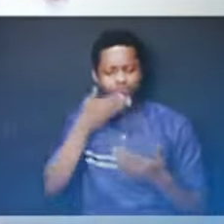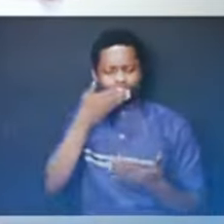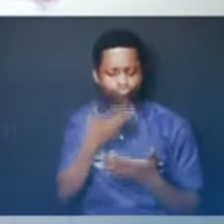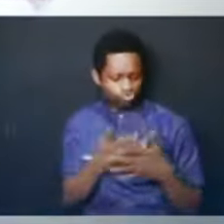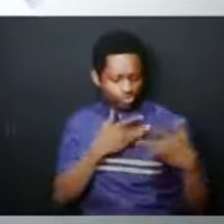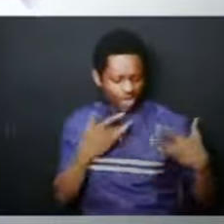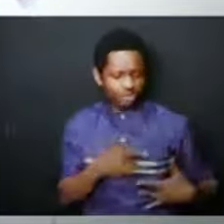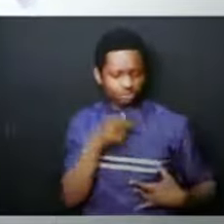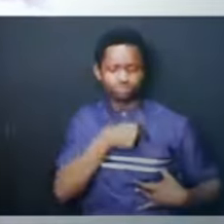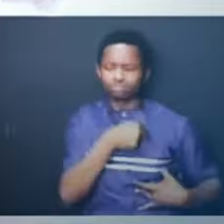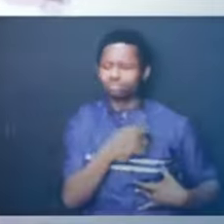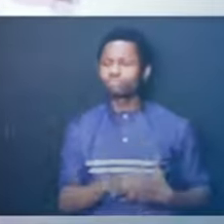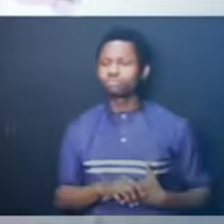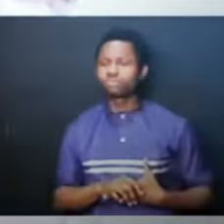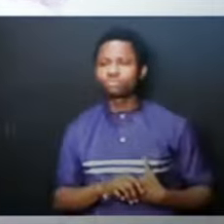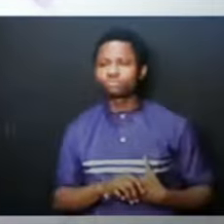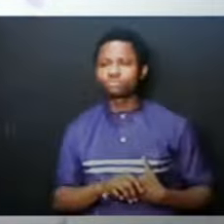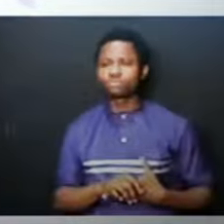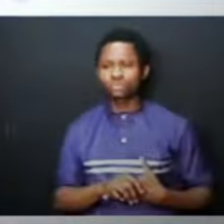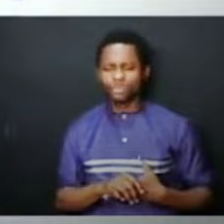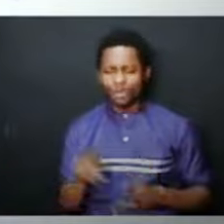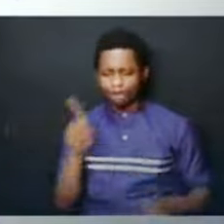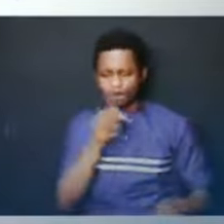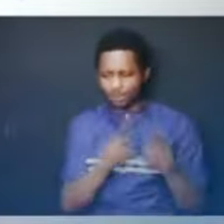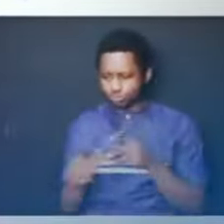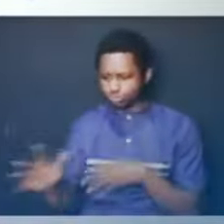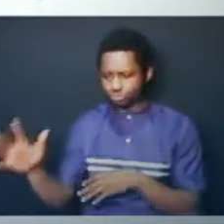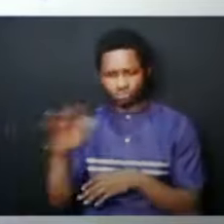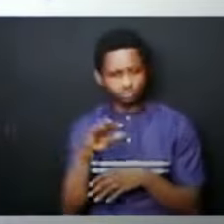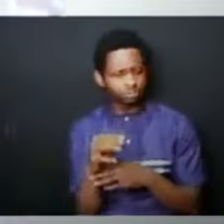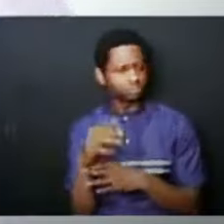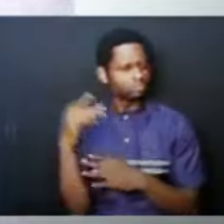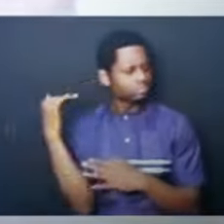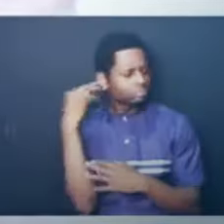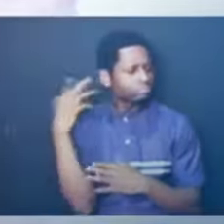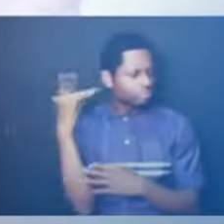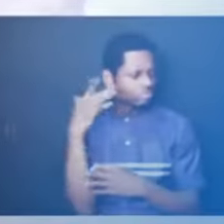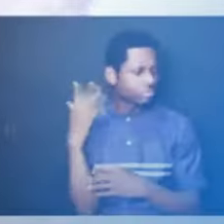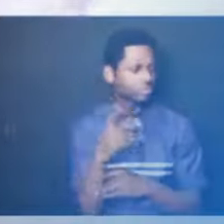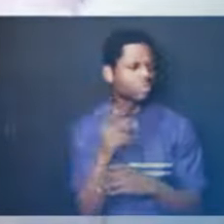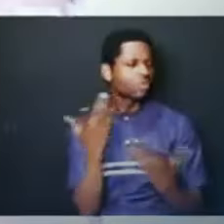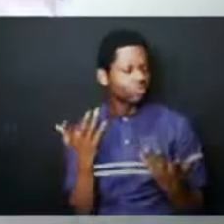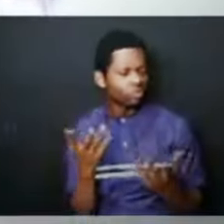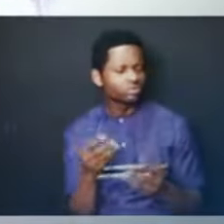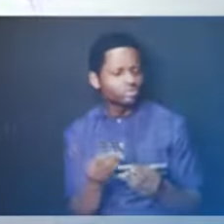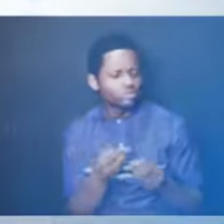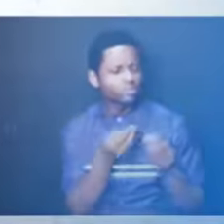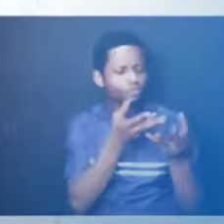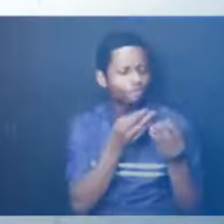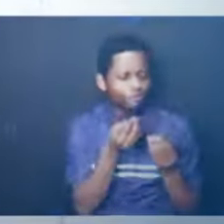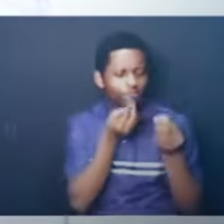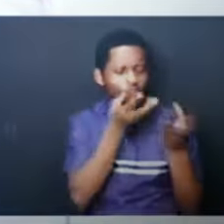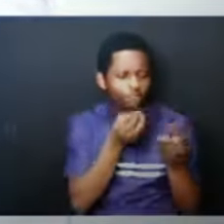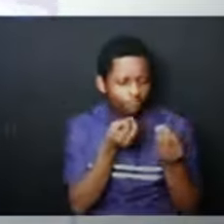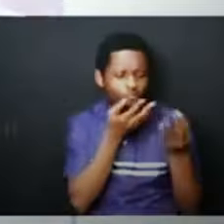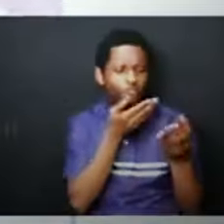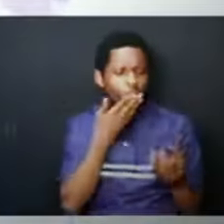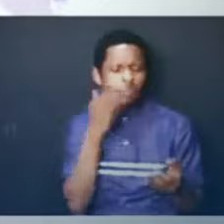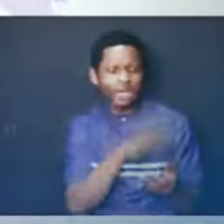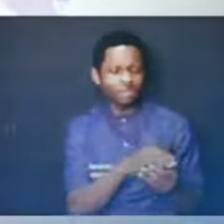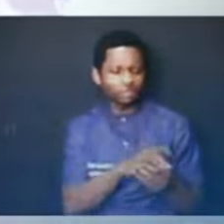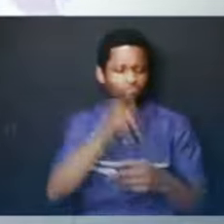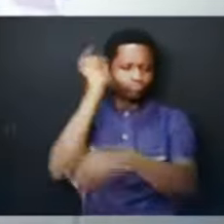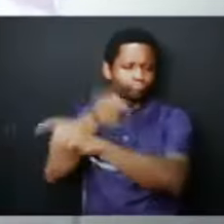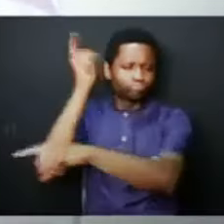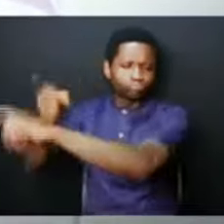nya kuma pa. Make sure that you rebuke such people. Omodin says any pa no be kan won ani. When they want to keep you bitter. Obese wo bomodin ma